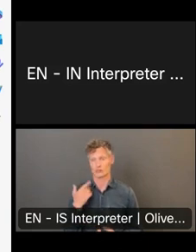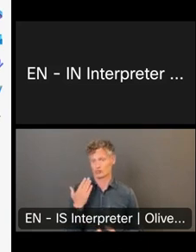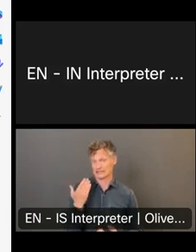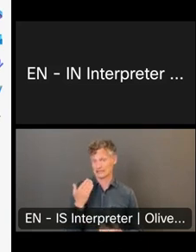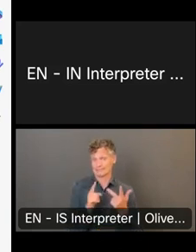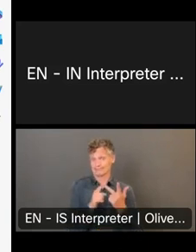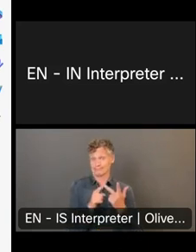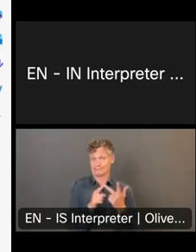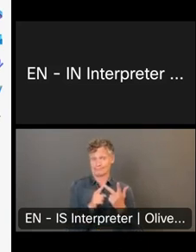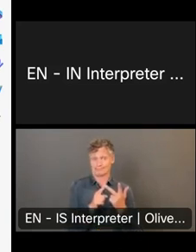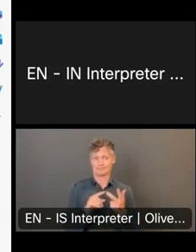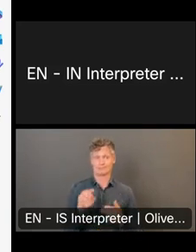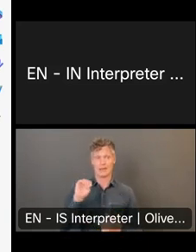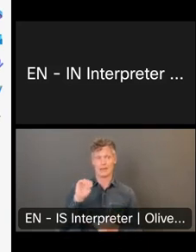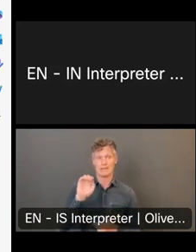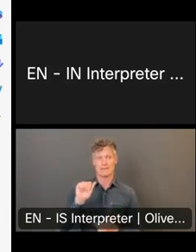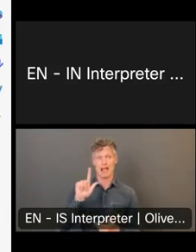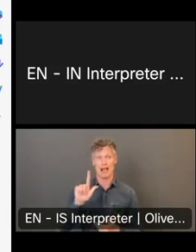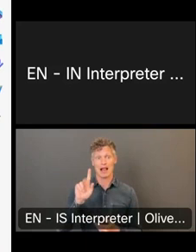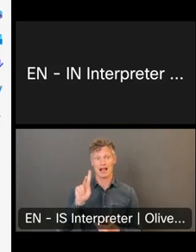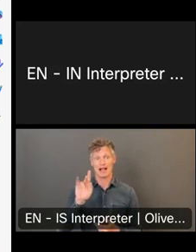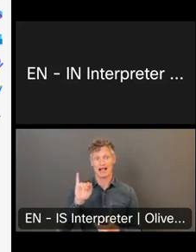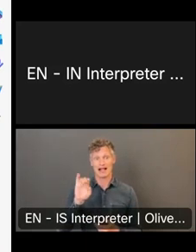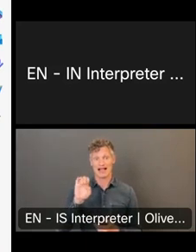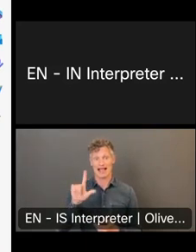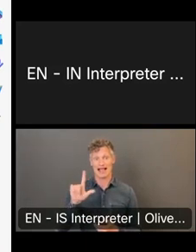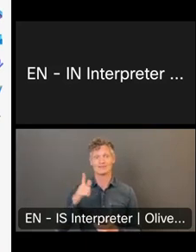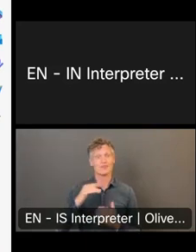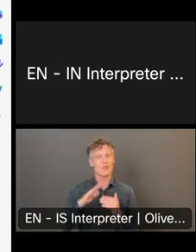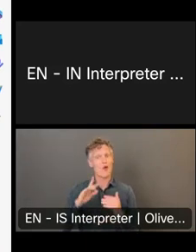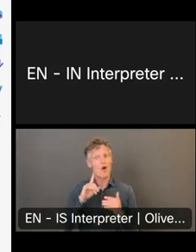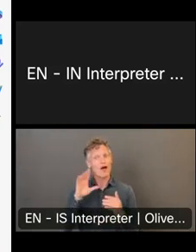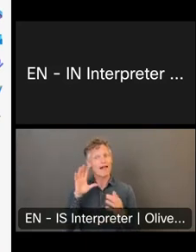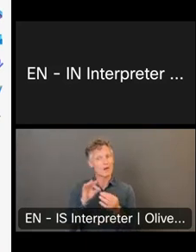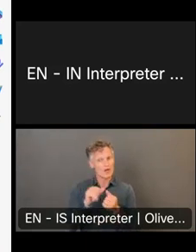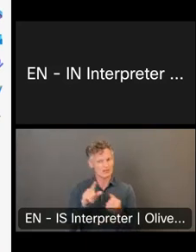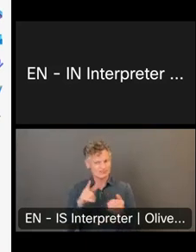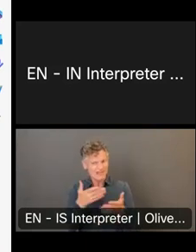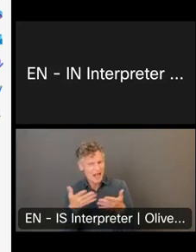also stresses the role of playfulness and its capacity to override both clarity and economy, as Jacques